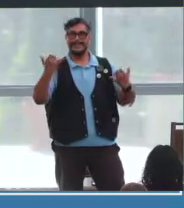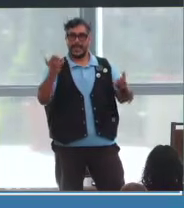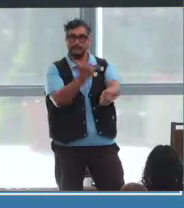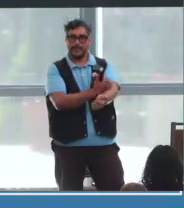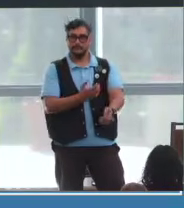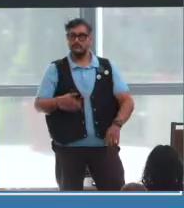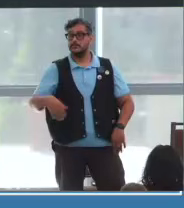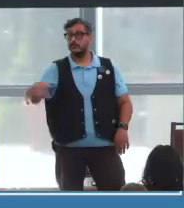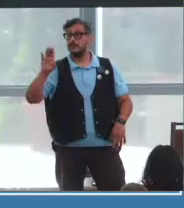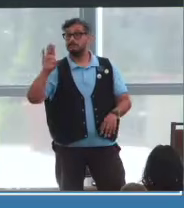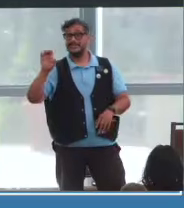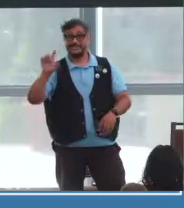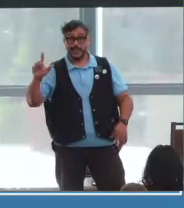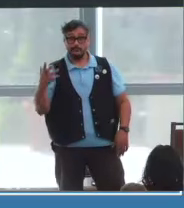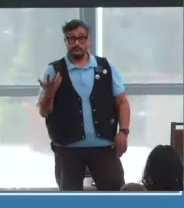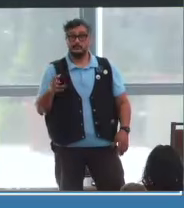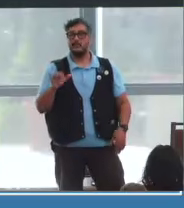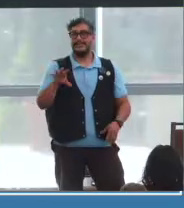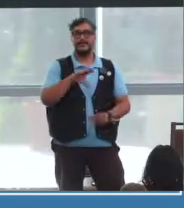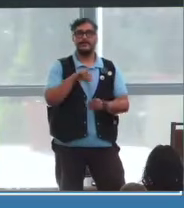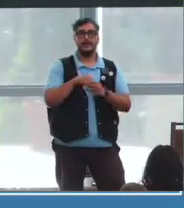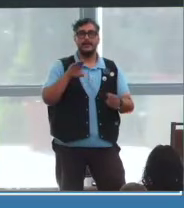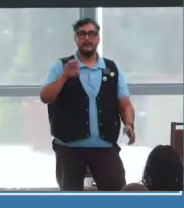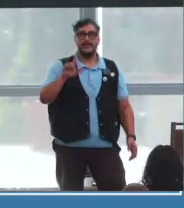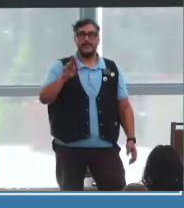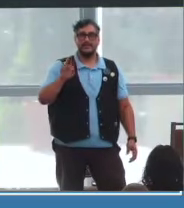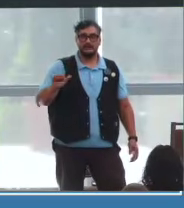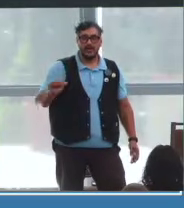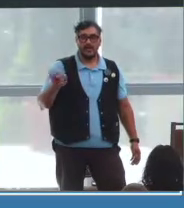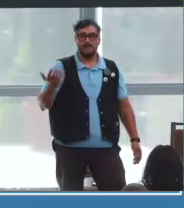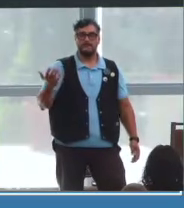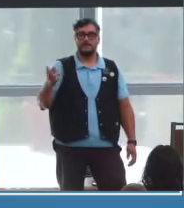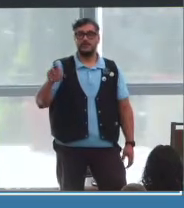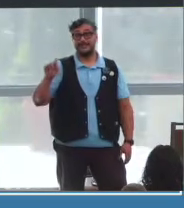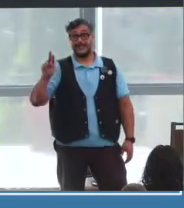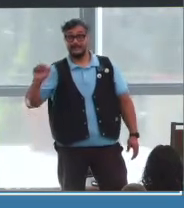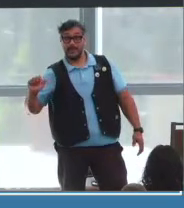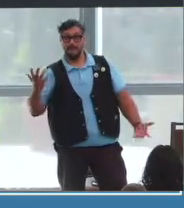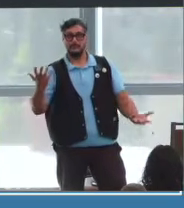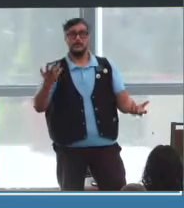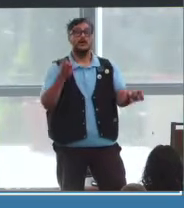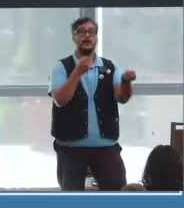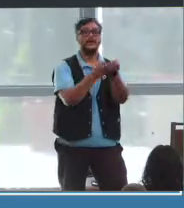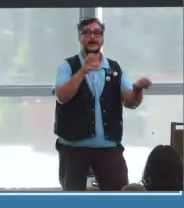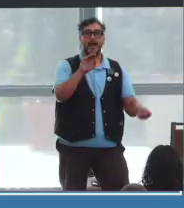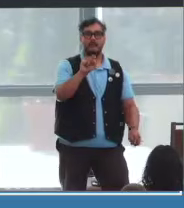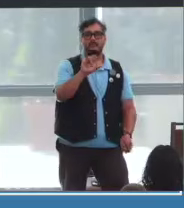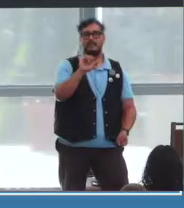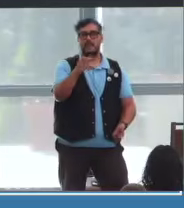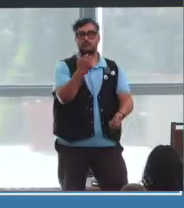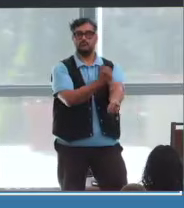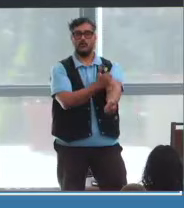B cells, which includes Benlysta, rituximab, complement, which includes a drug